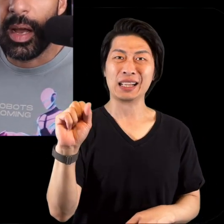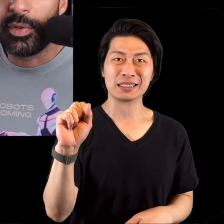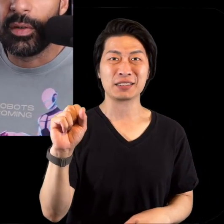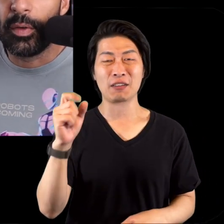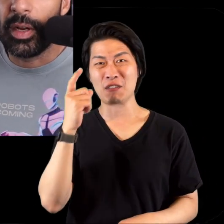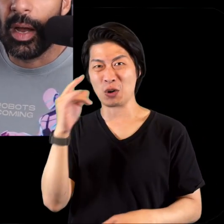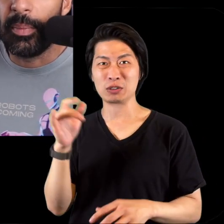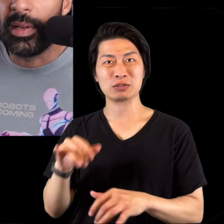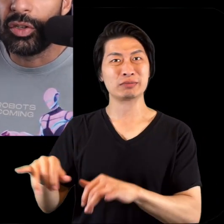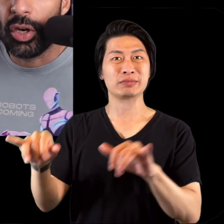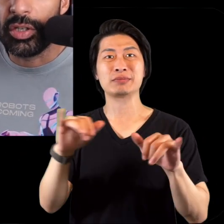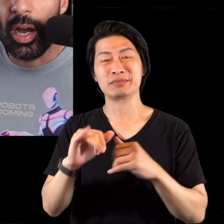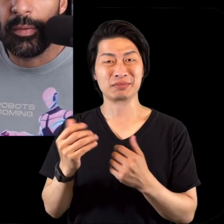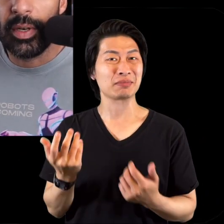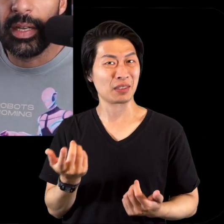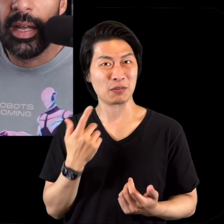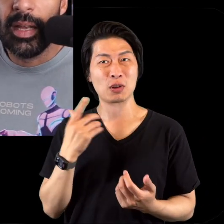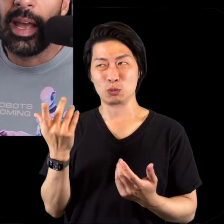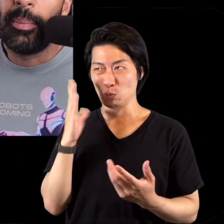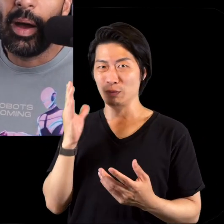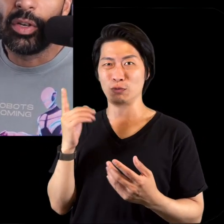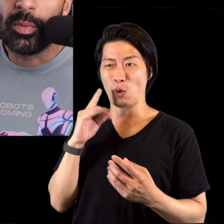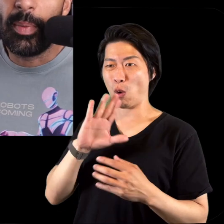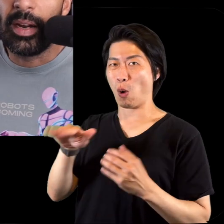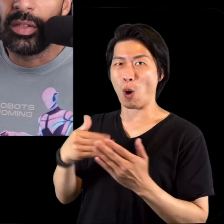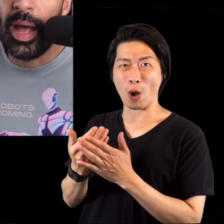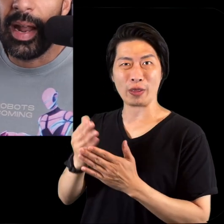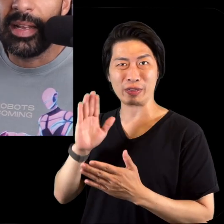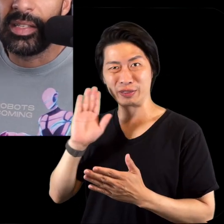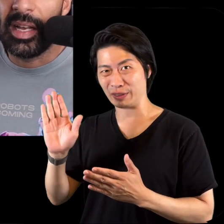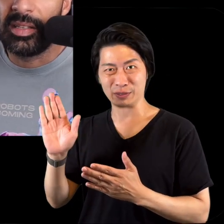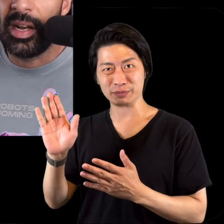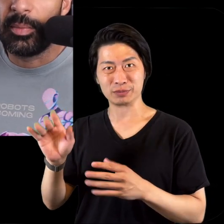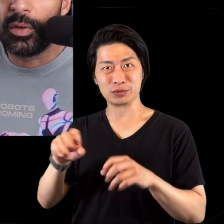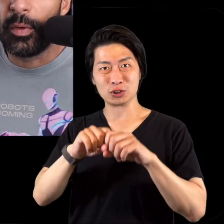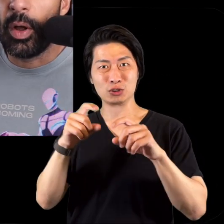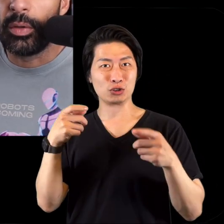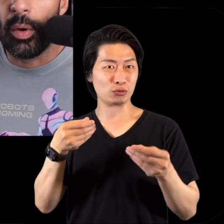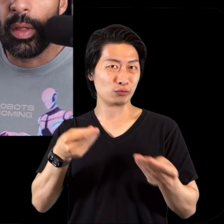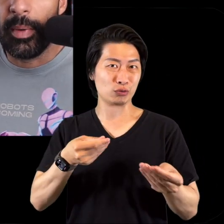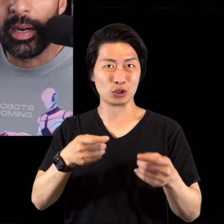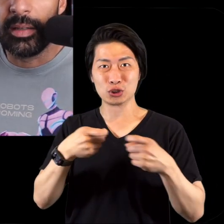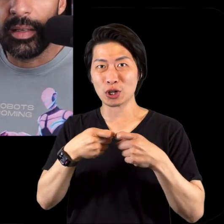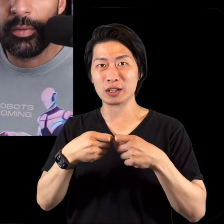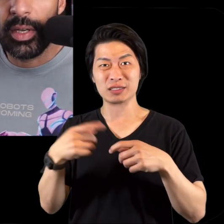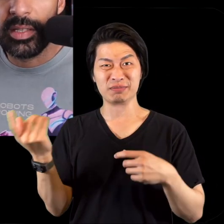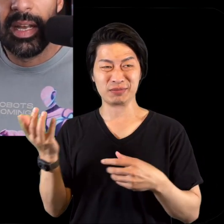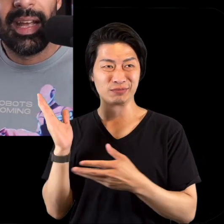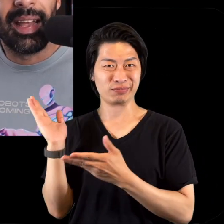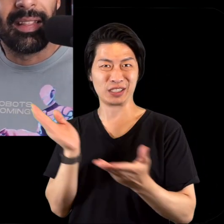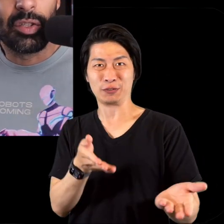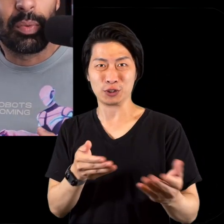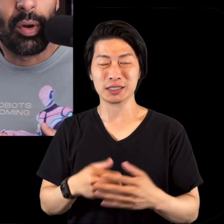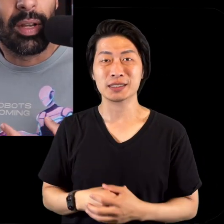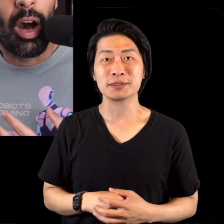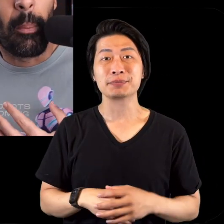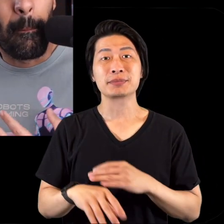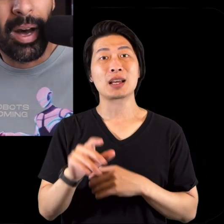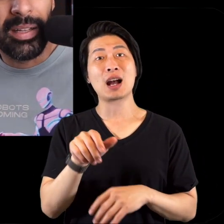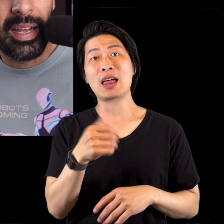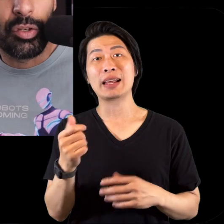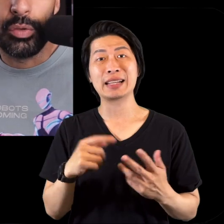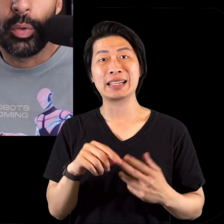as an option for the company's charging offering. Power is preparing to add NACS as an option for all North American deliveries. Again, this broke